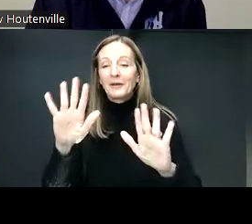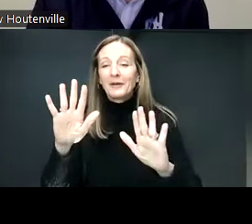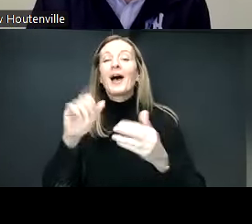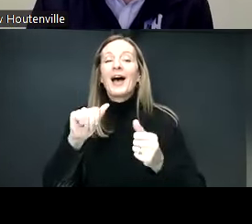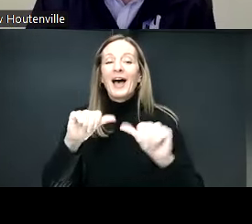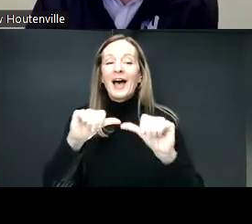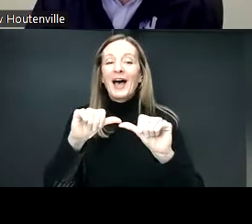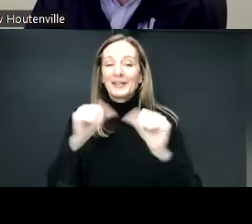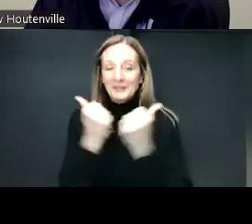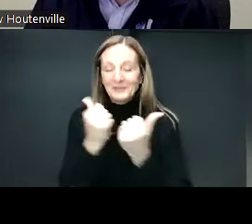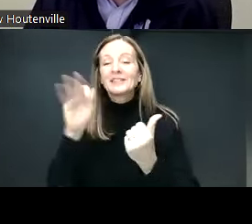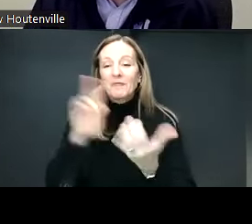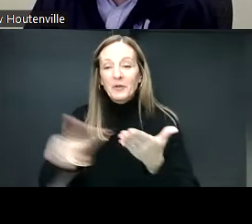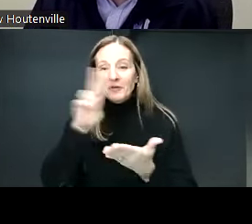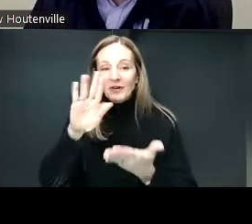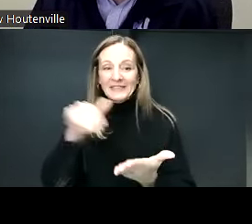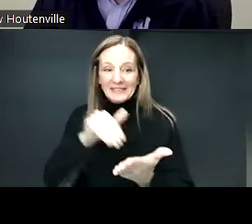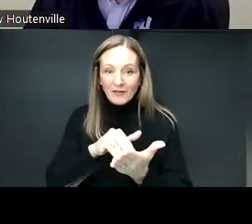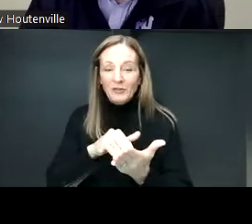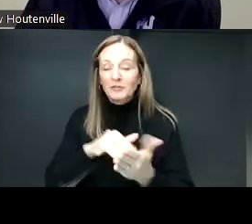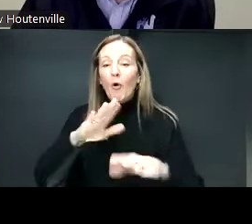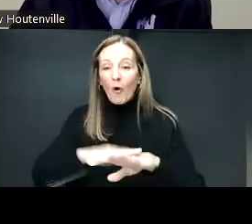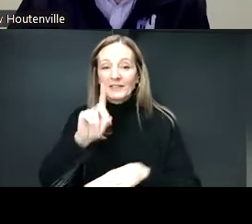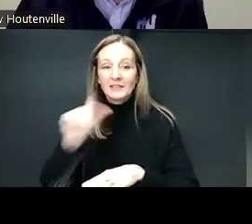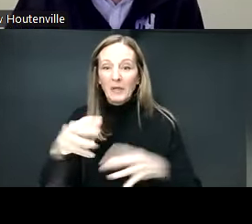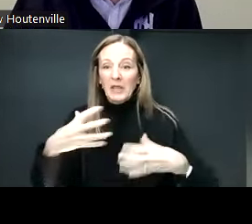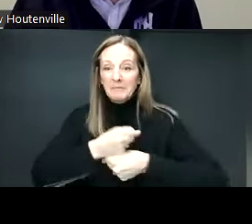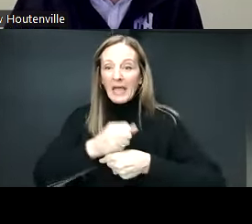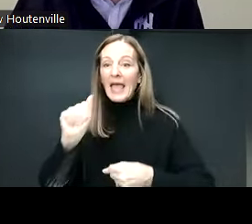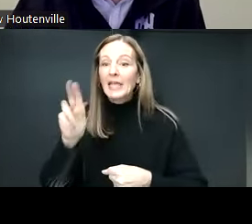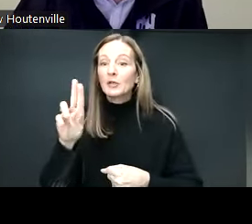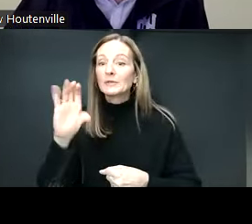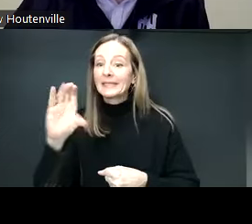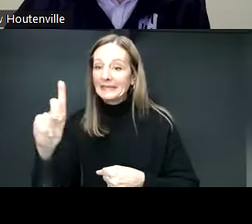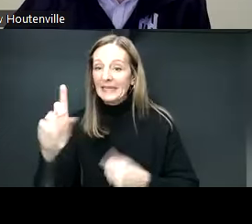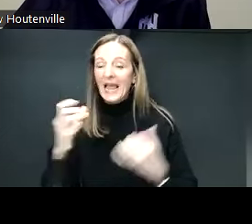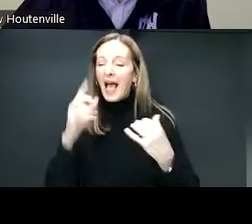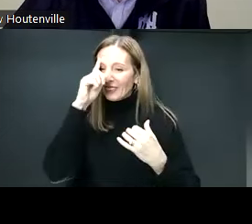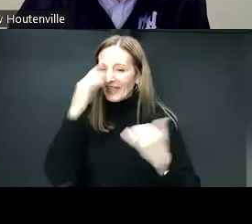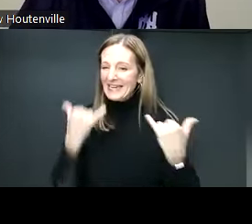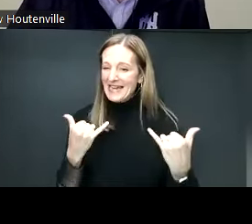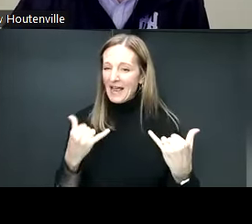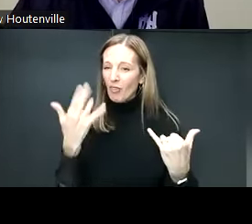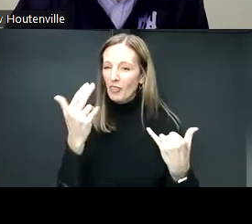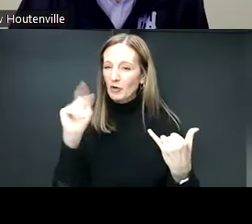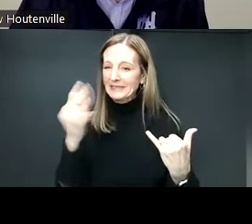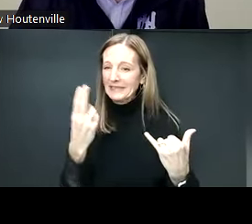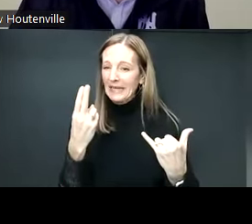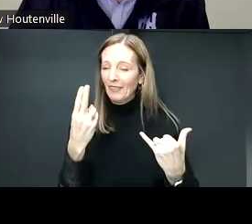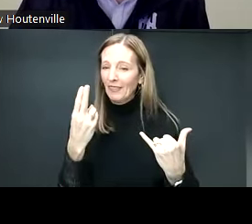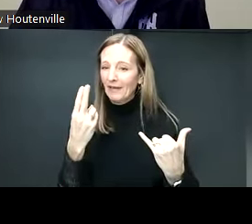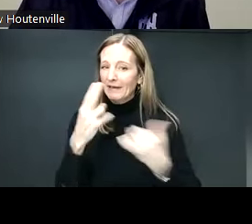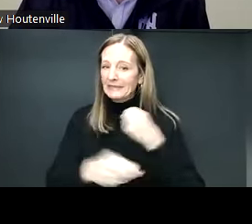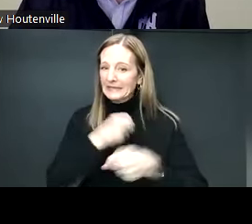University Centers on Disability, AUCD. And I think we're now in our 13th season, I